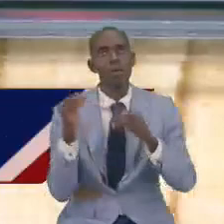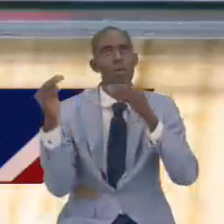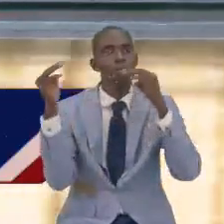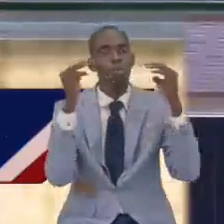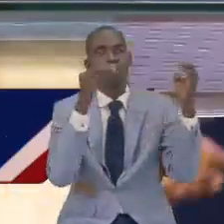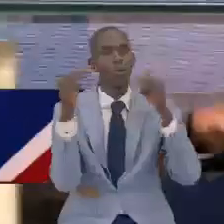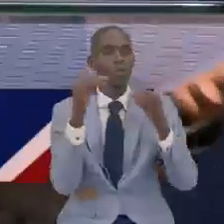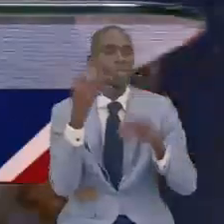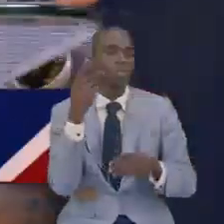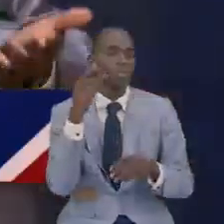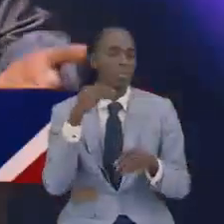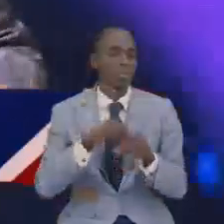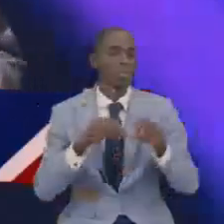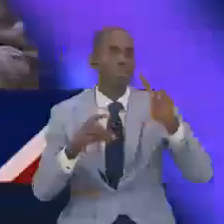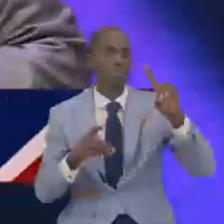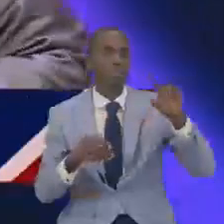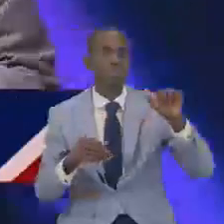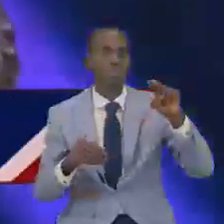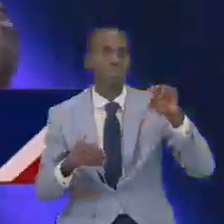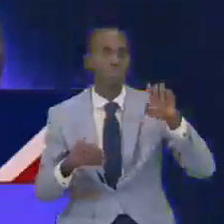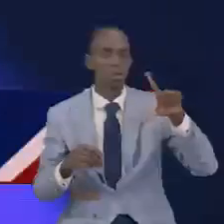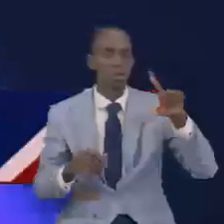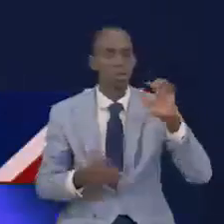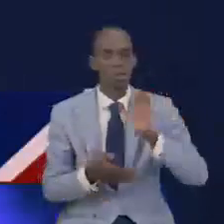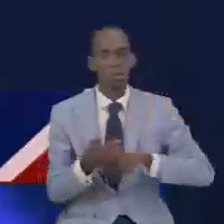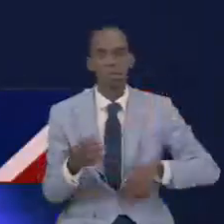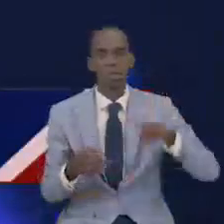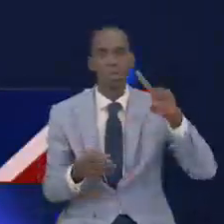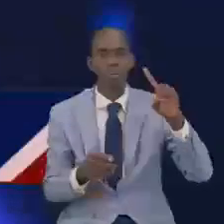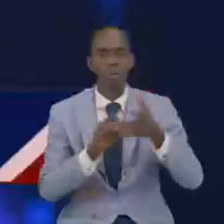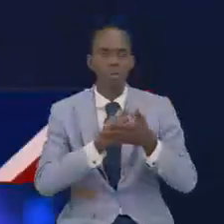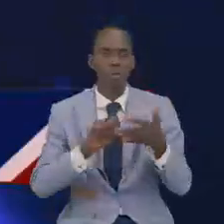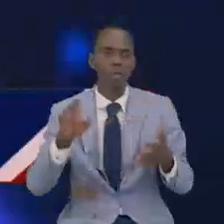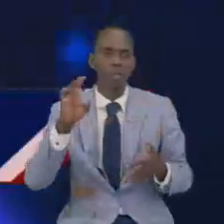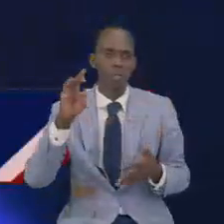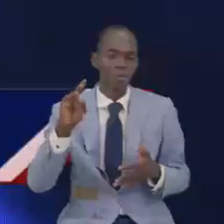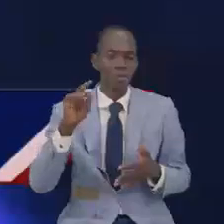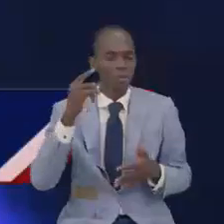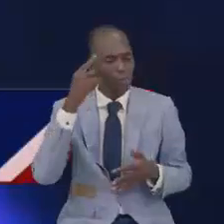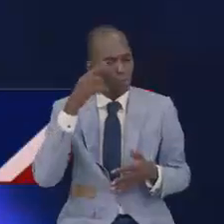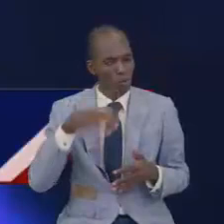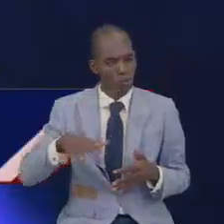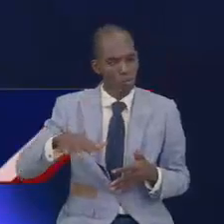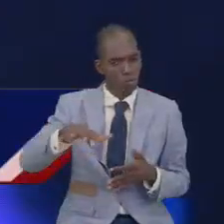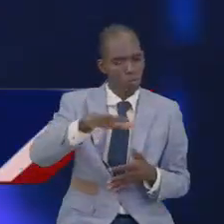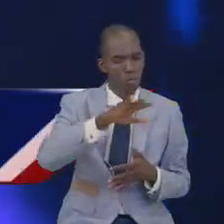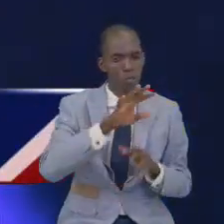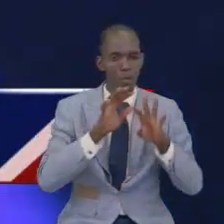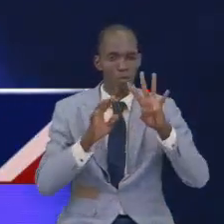Daniel chapter 1. Daniel chapter 1, verse 17. As for these four children,